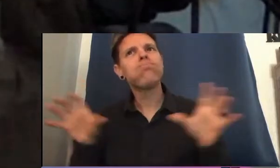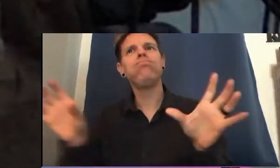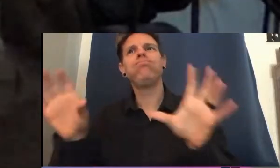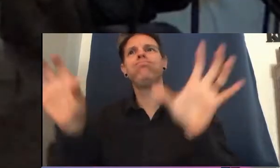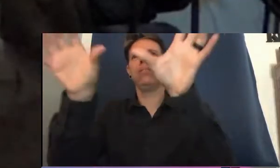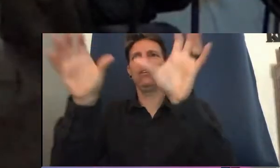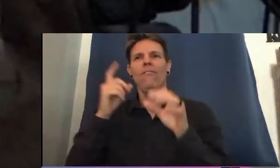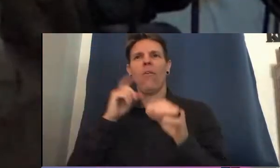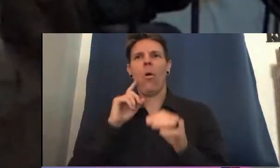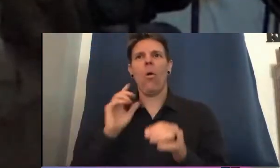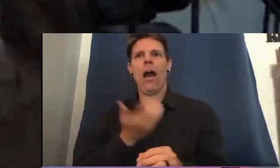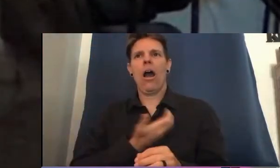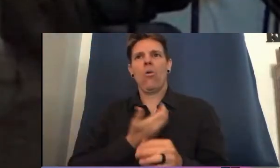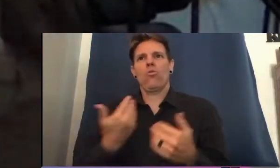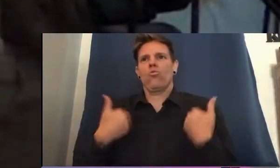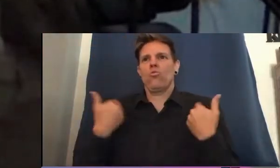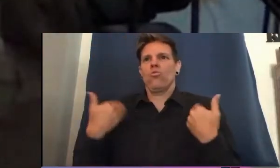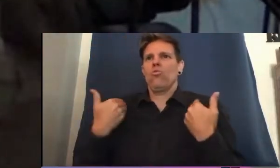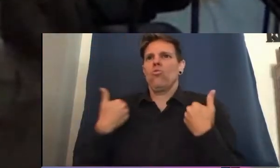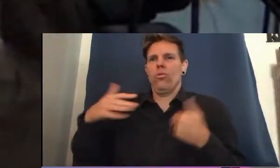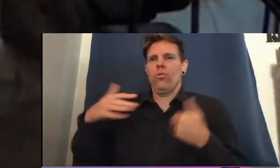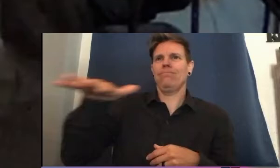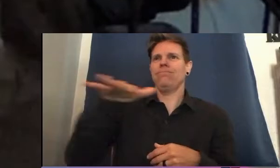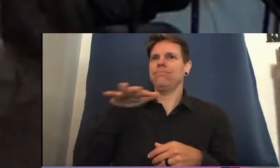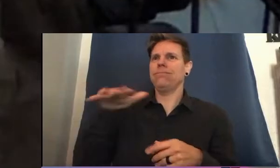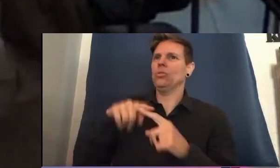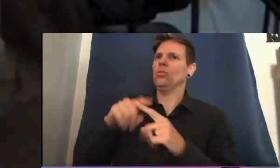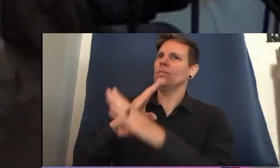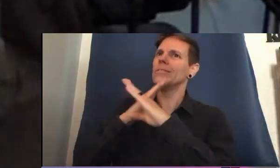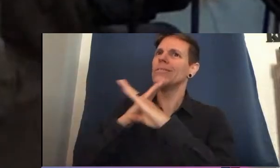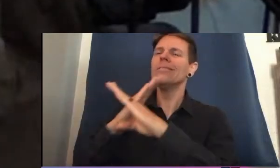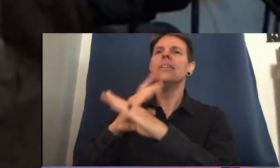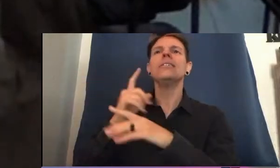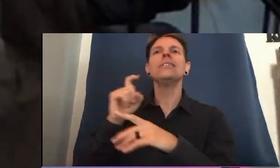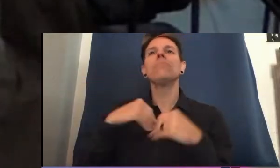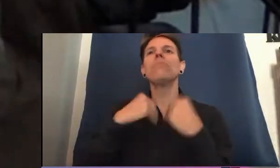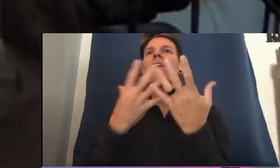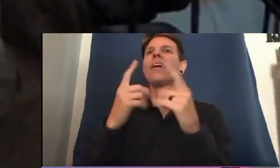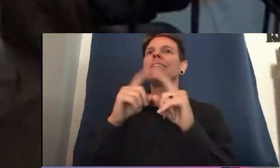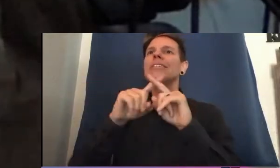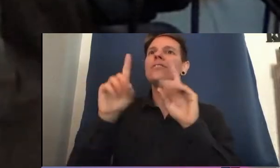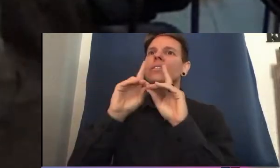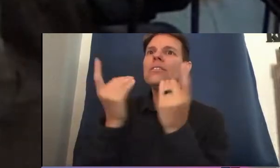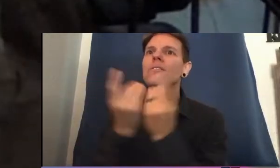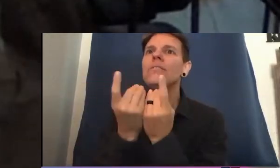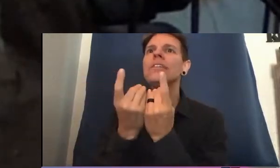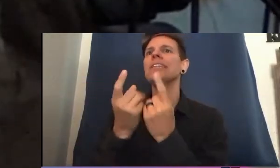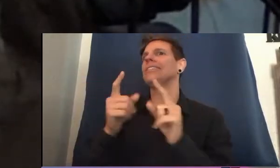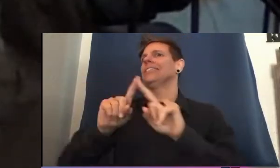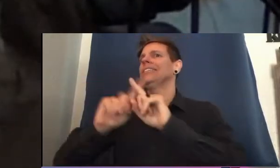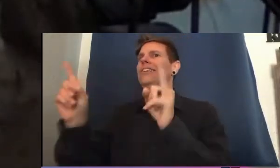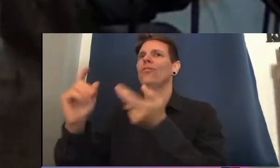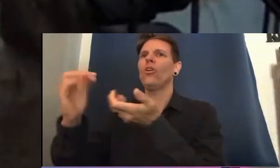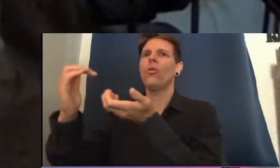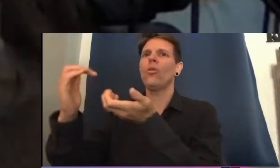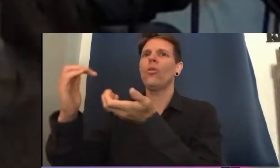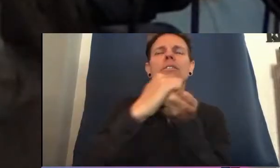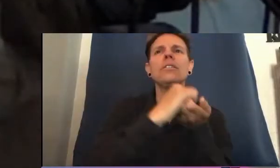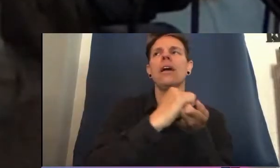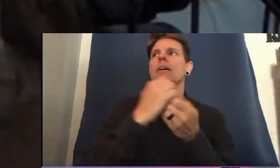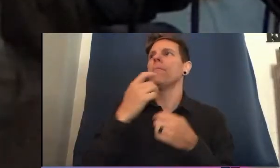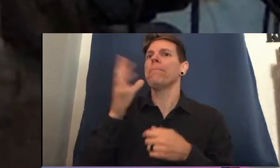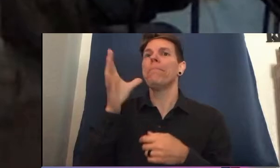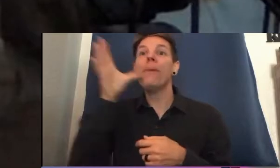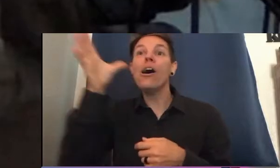group, which involves all of the different school districts, numerous different partners, parents, mental health